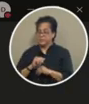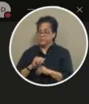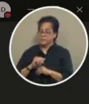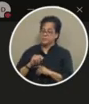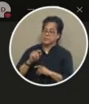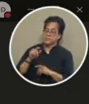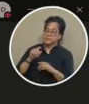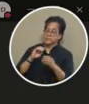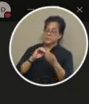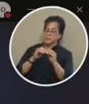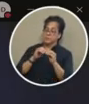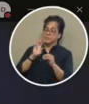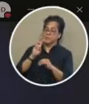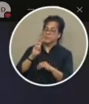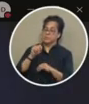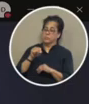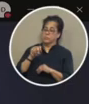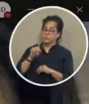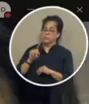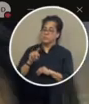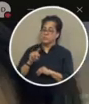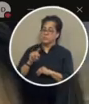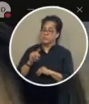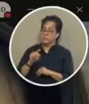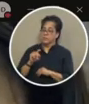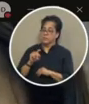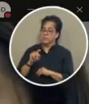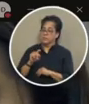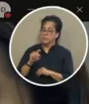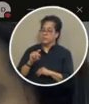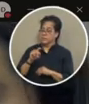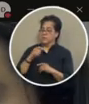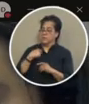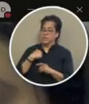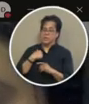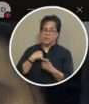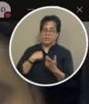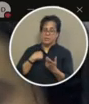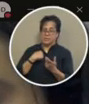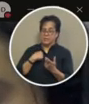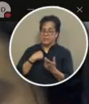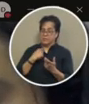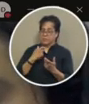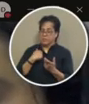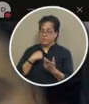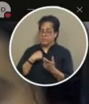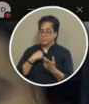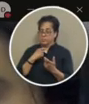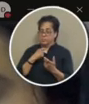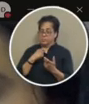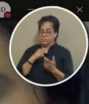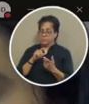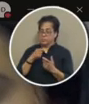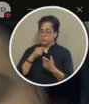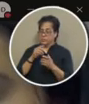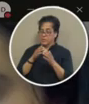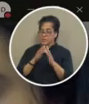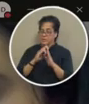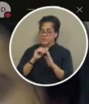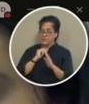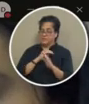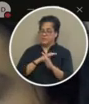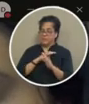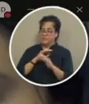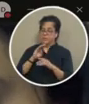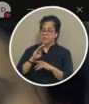On item 6.1, Mr. Collins, I just need to understand if the bids that